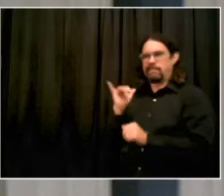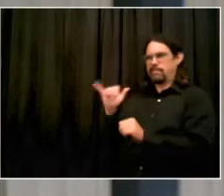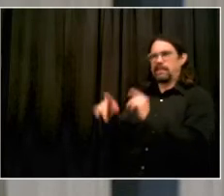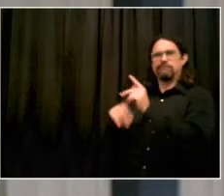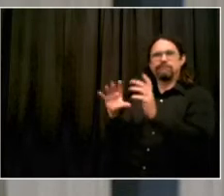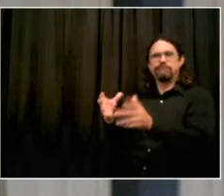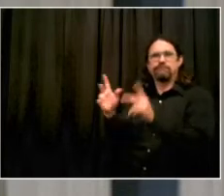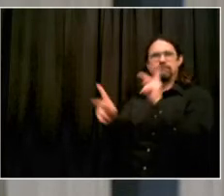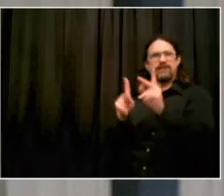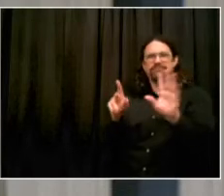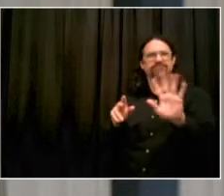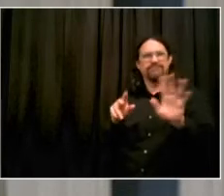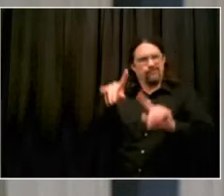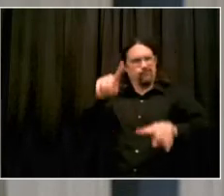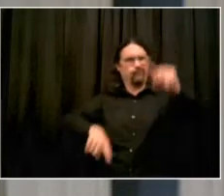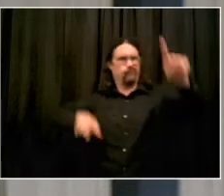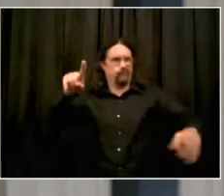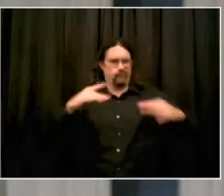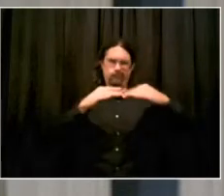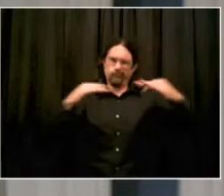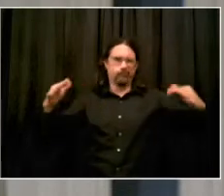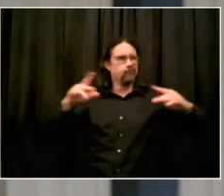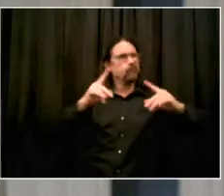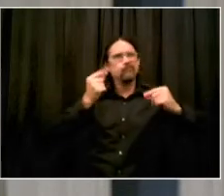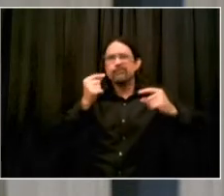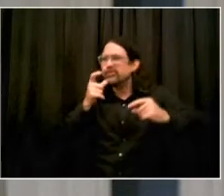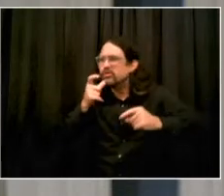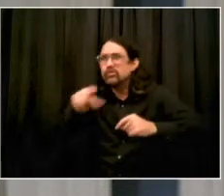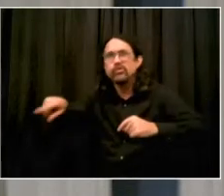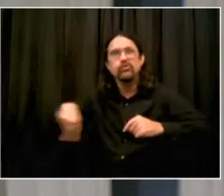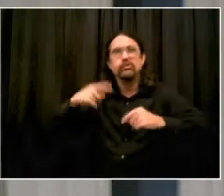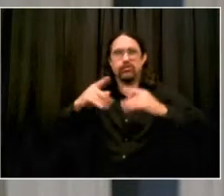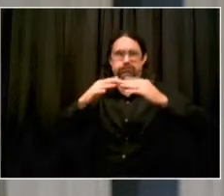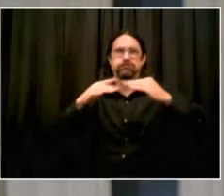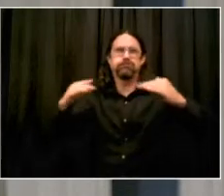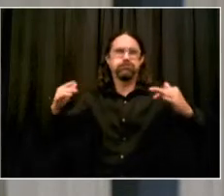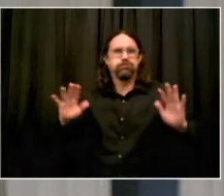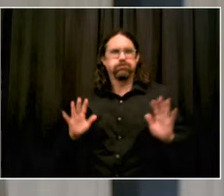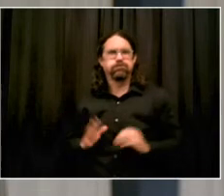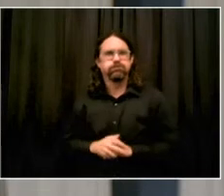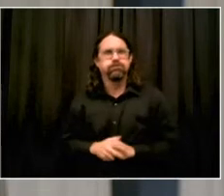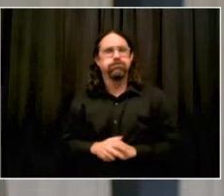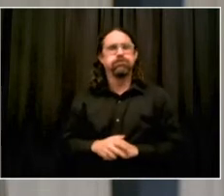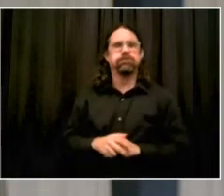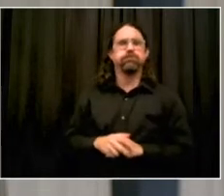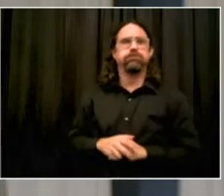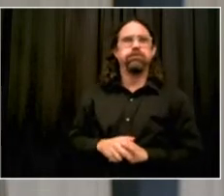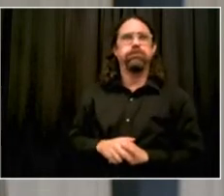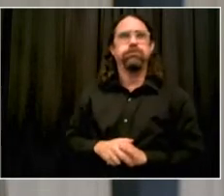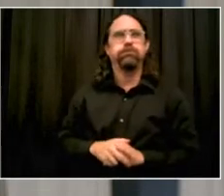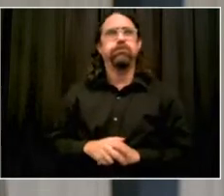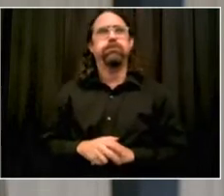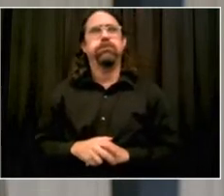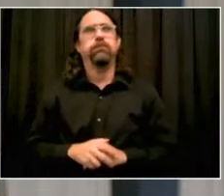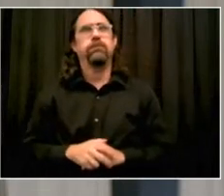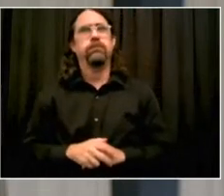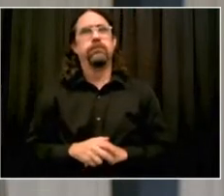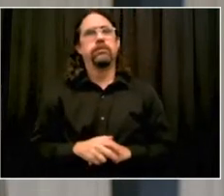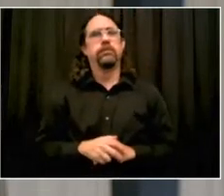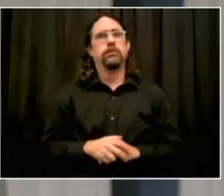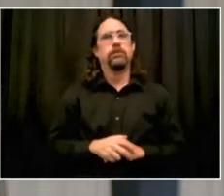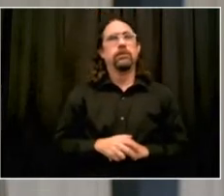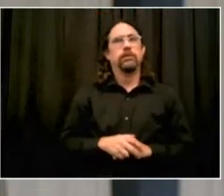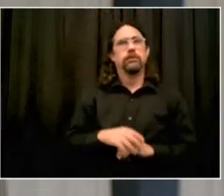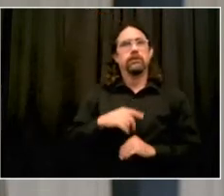had gone viral all over the city. So I feel like we've reached all parts of the Jewish community. Also,